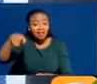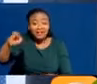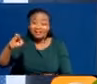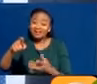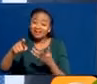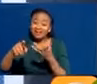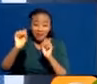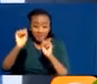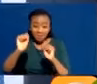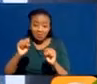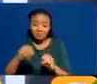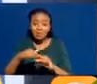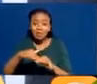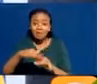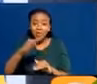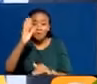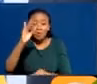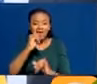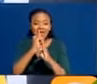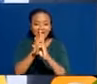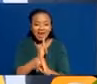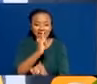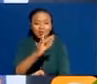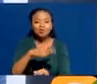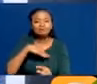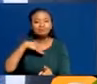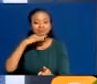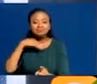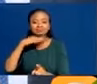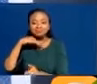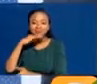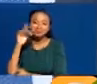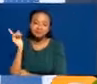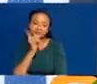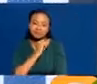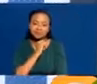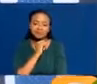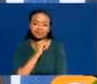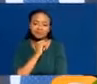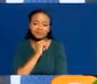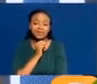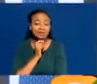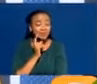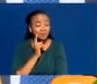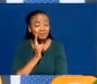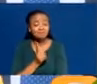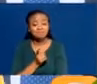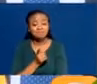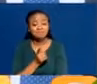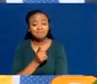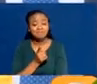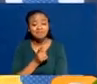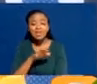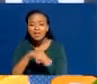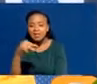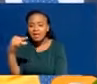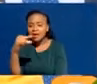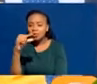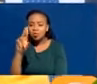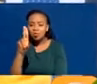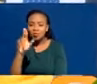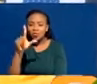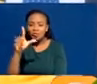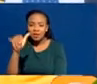affect more rhinos in the overstocked rhino sanctuaries, and this specifically for Gulia